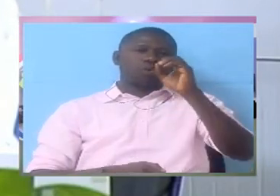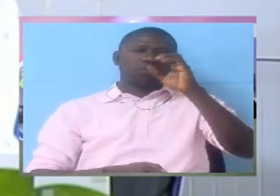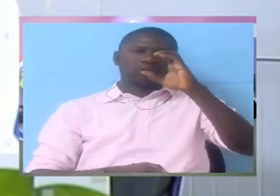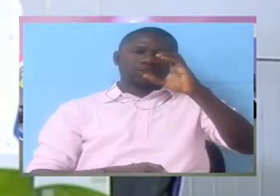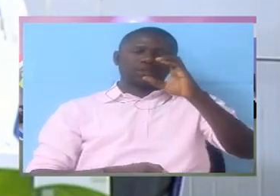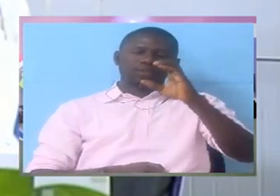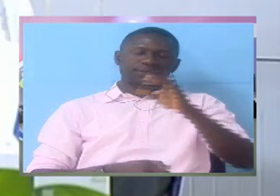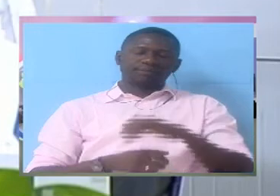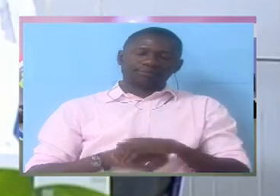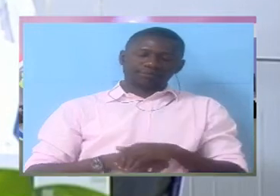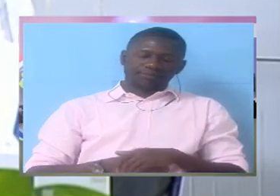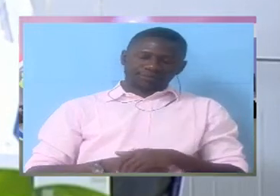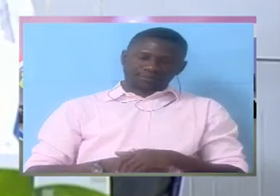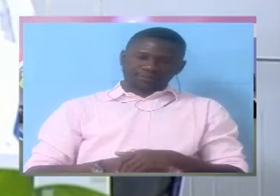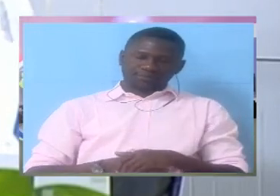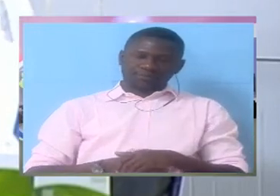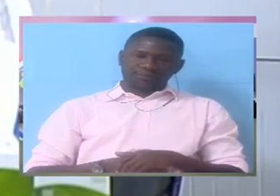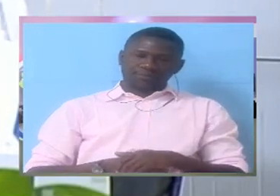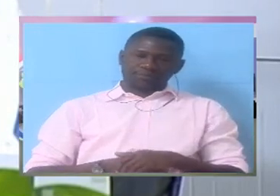Operations.